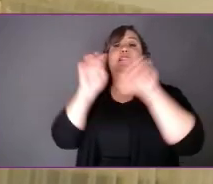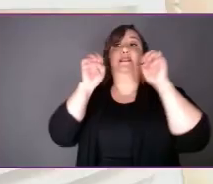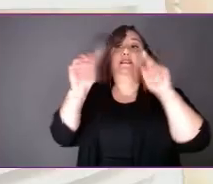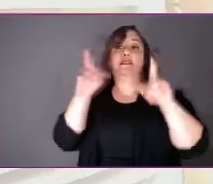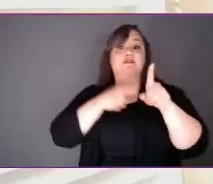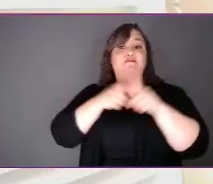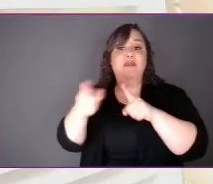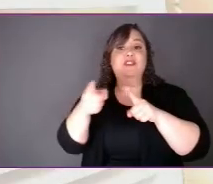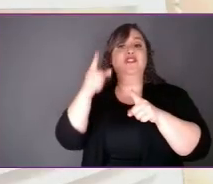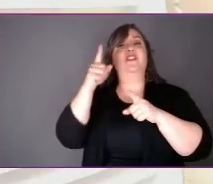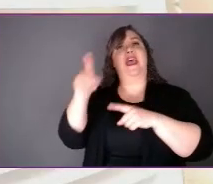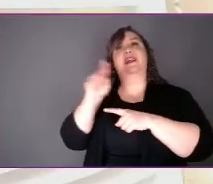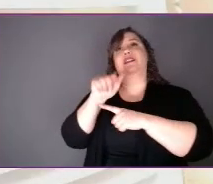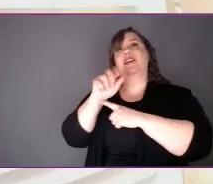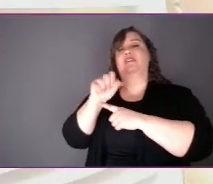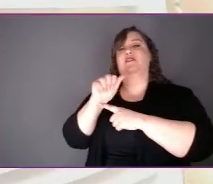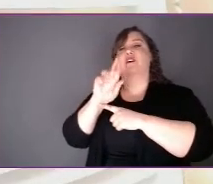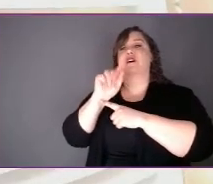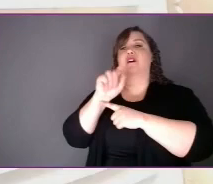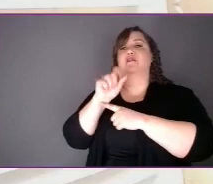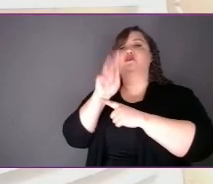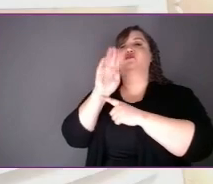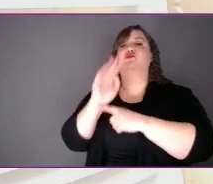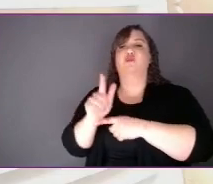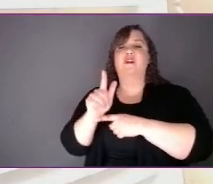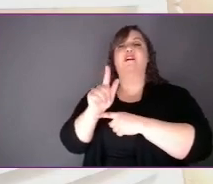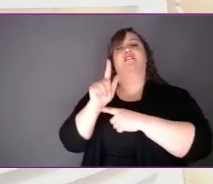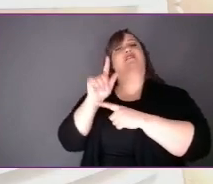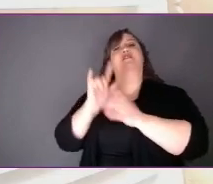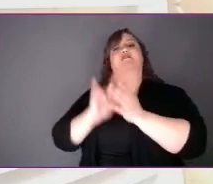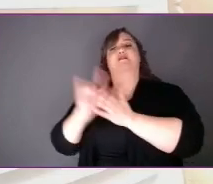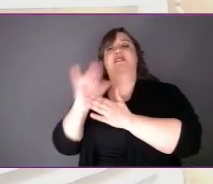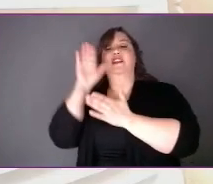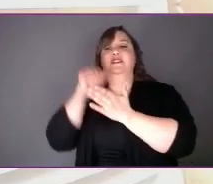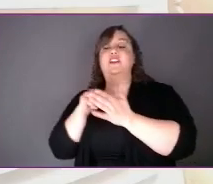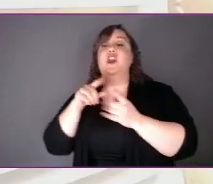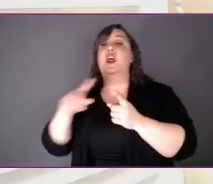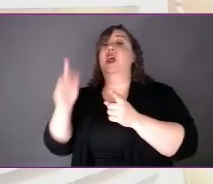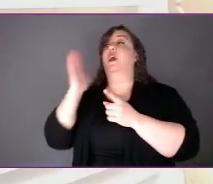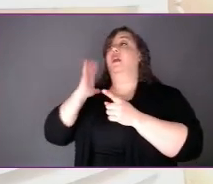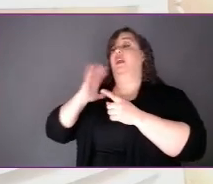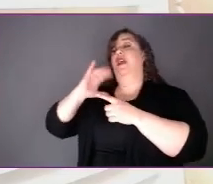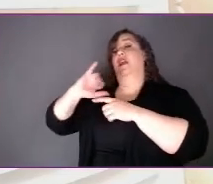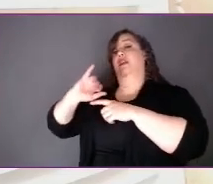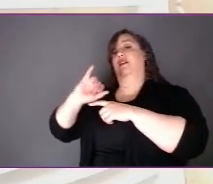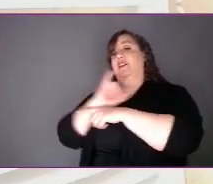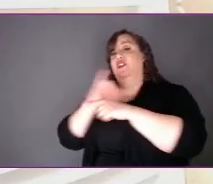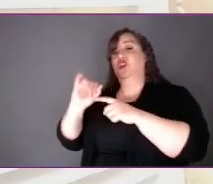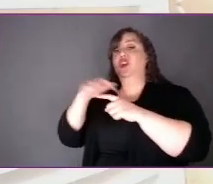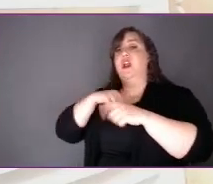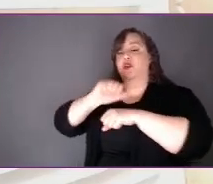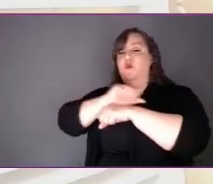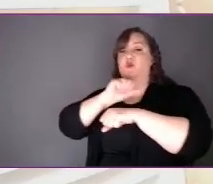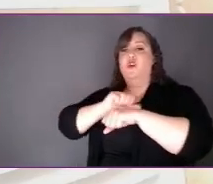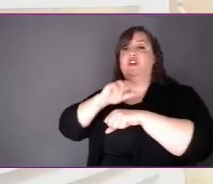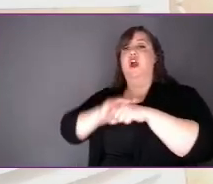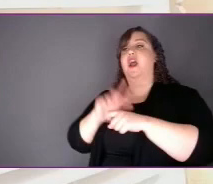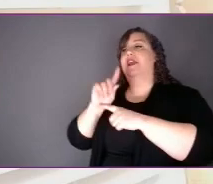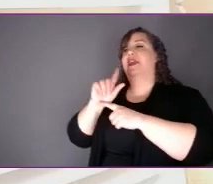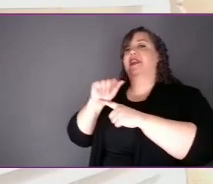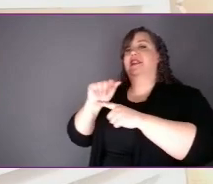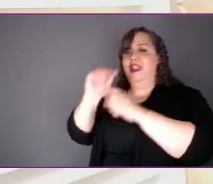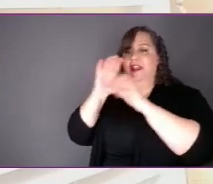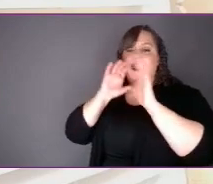Research Center. My name is Lindsay Drone, and while interning at NASA, I worked on data visualization techniques through IR thermography. Now I'm a